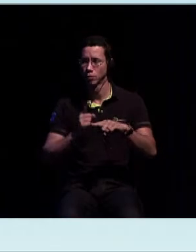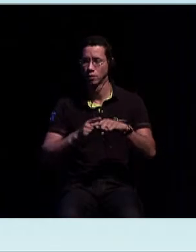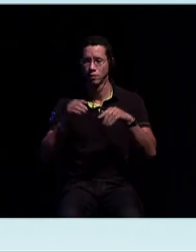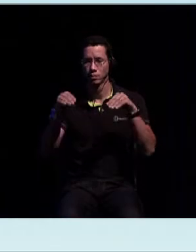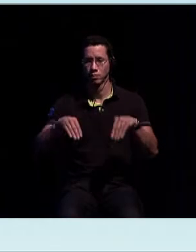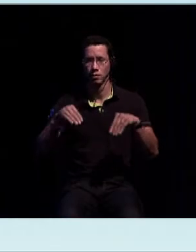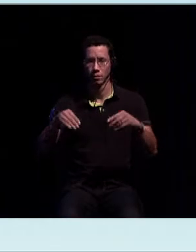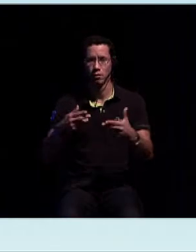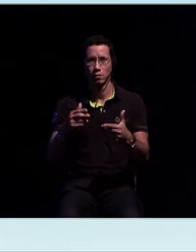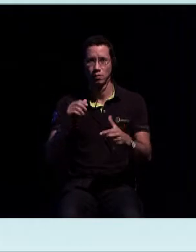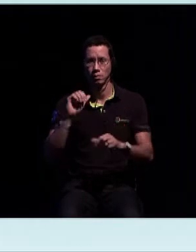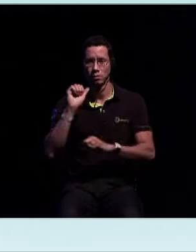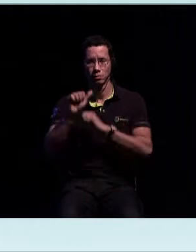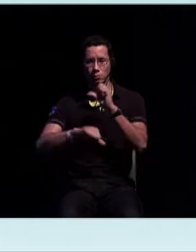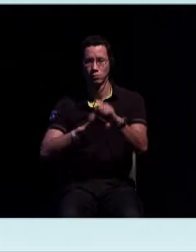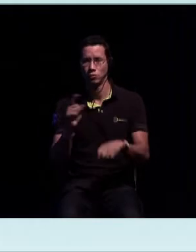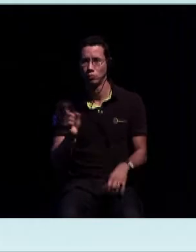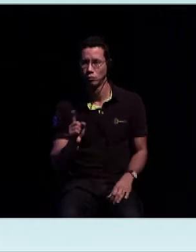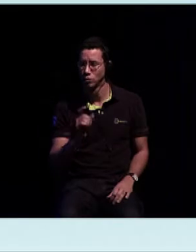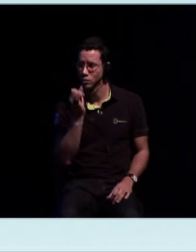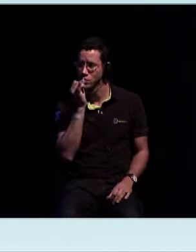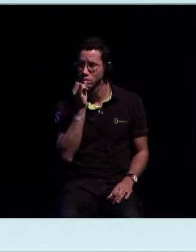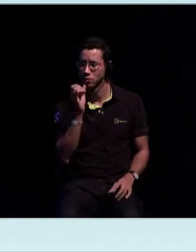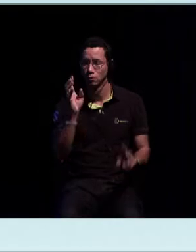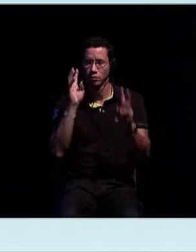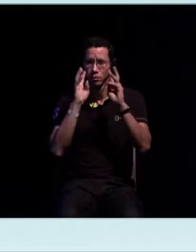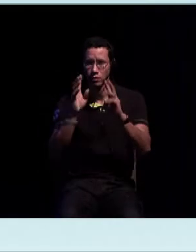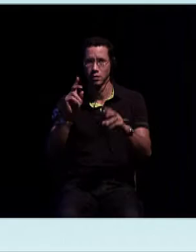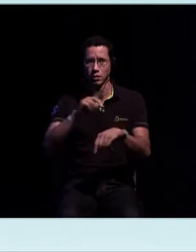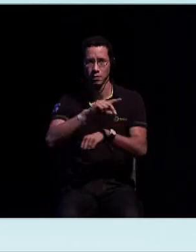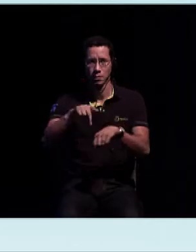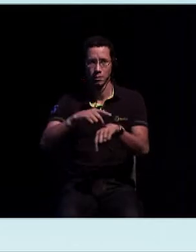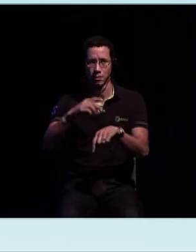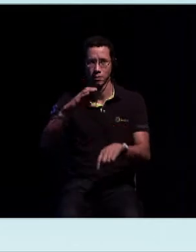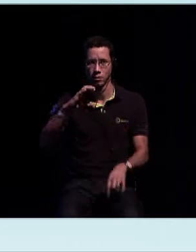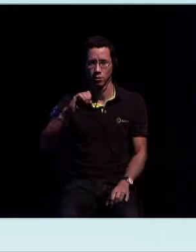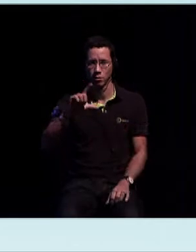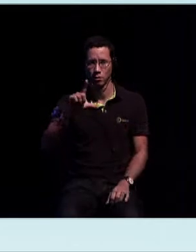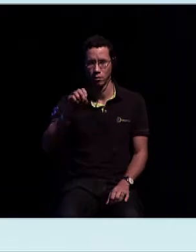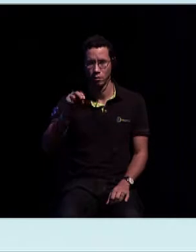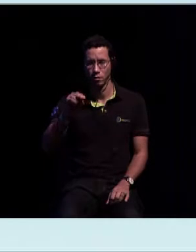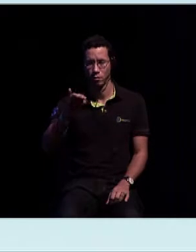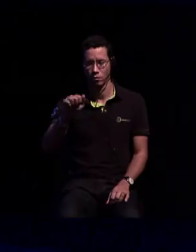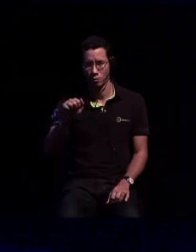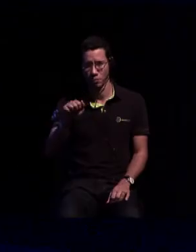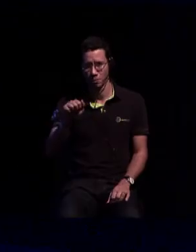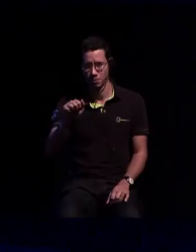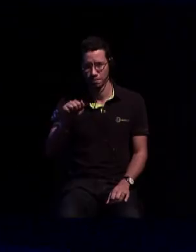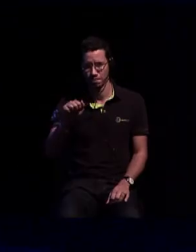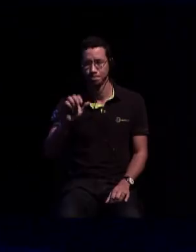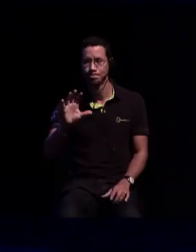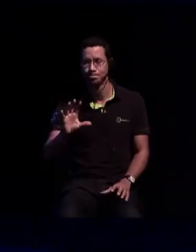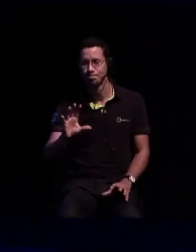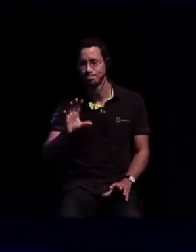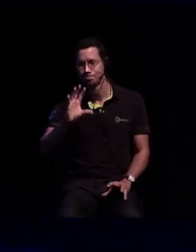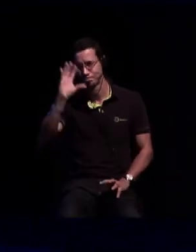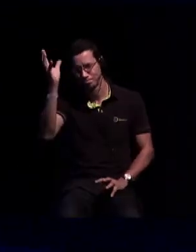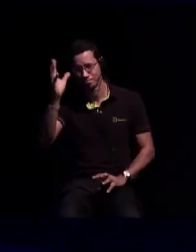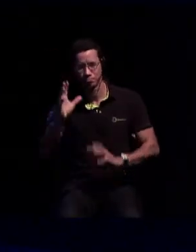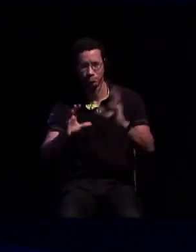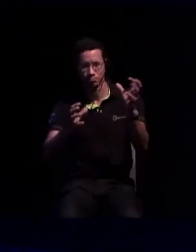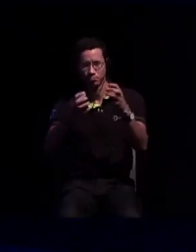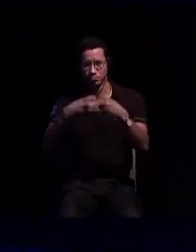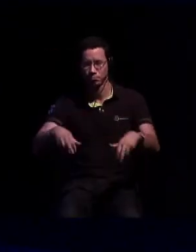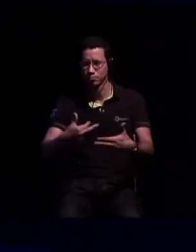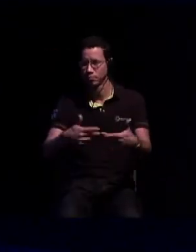has from being a settler colonial country and the injustices that have been done to the Aboriginal and Torres Strait Islander